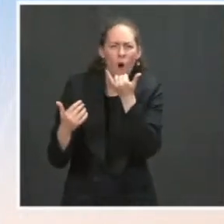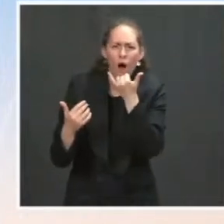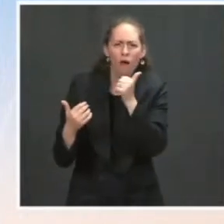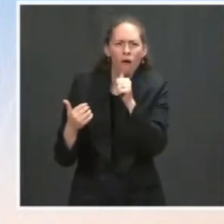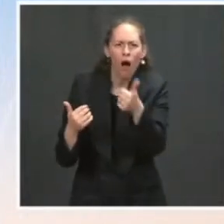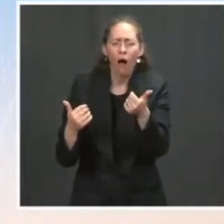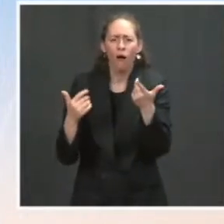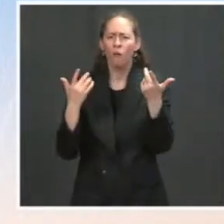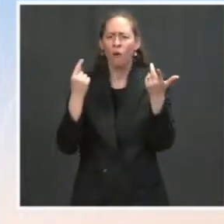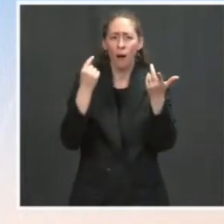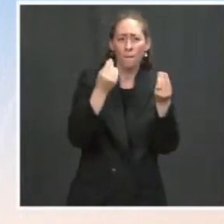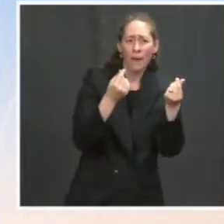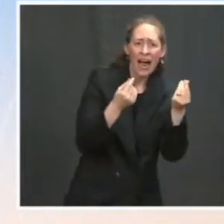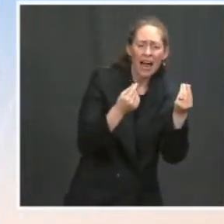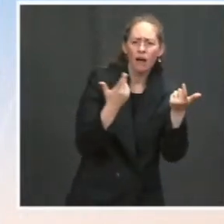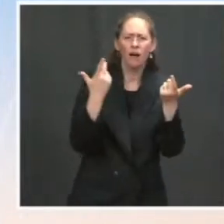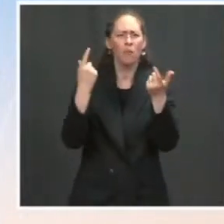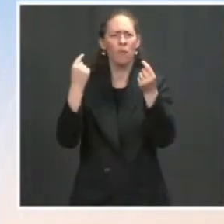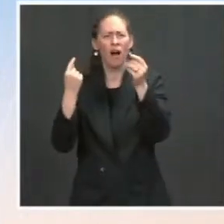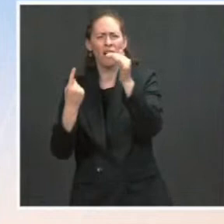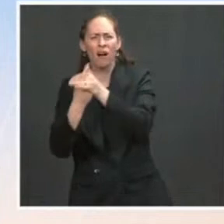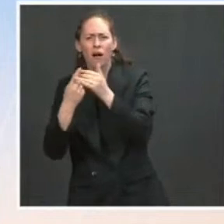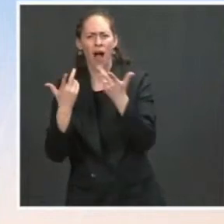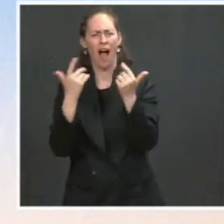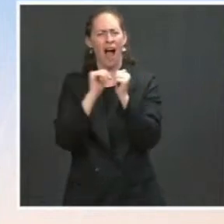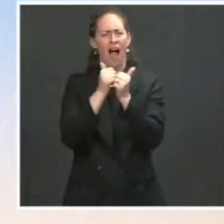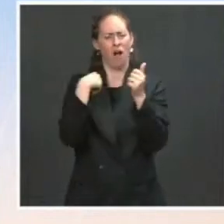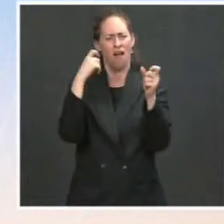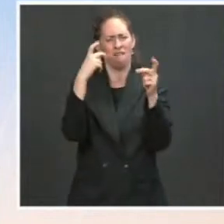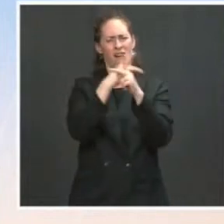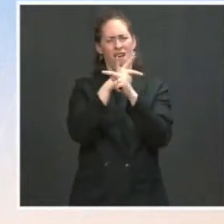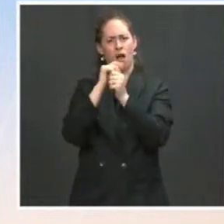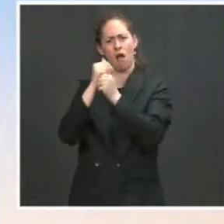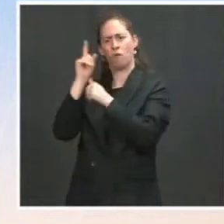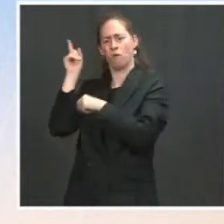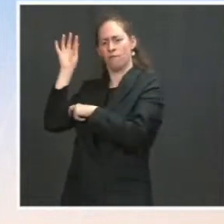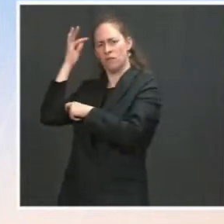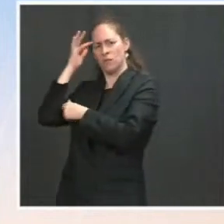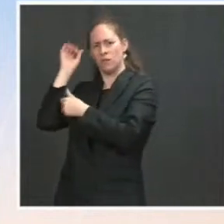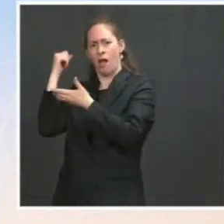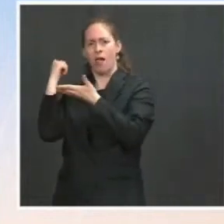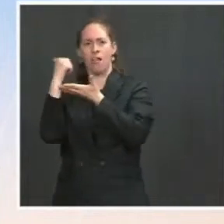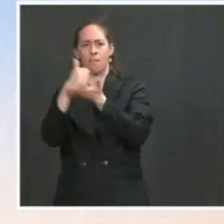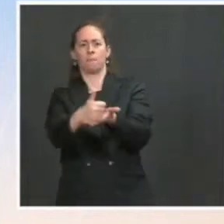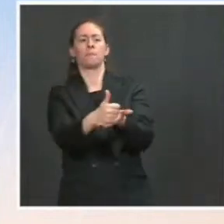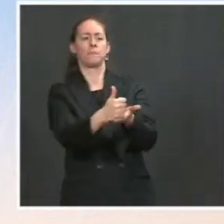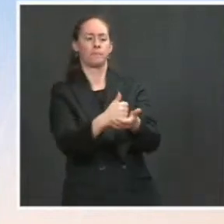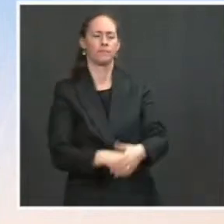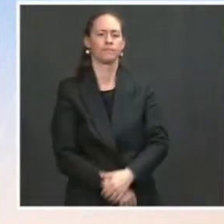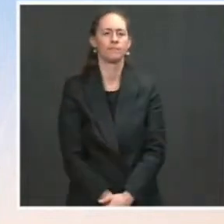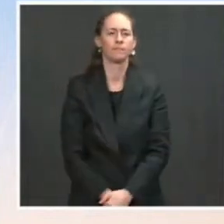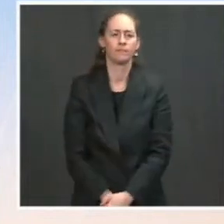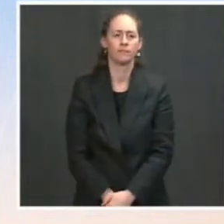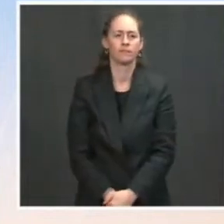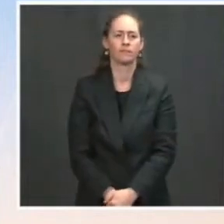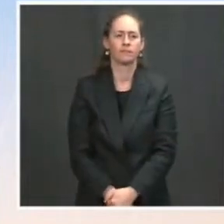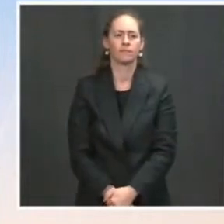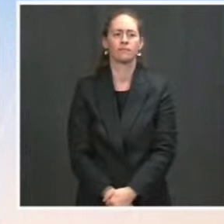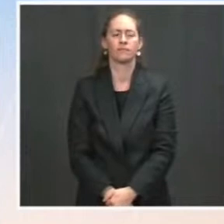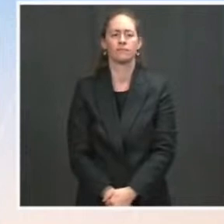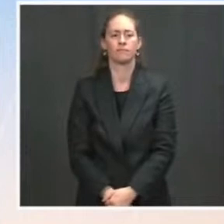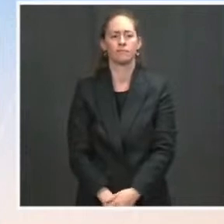issue, and that school districts and schools can learn from each other. But our goal and objective is to have all schools open 5 days a